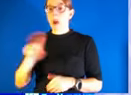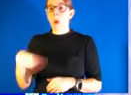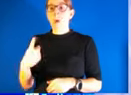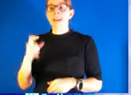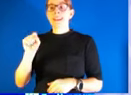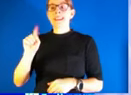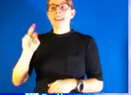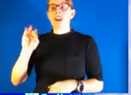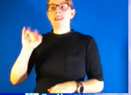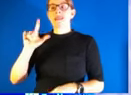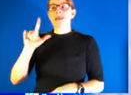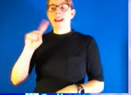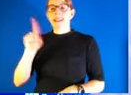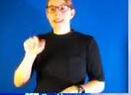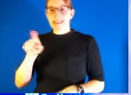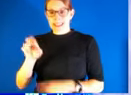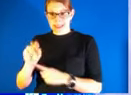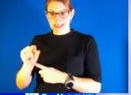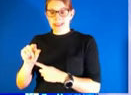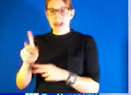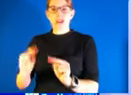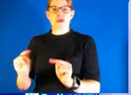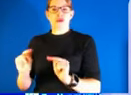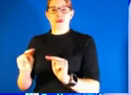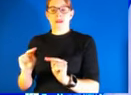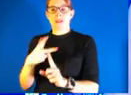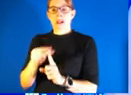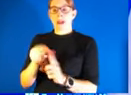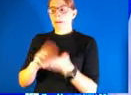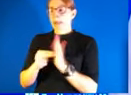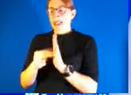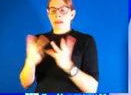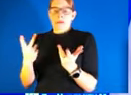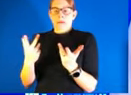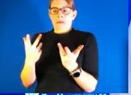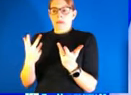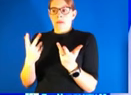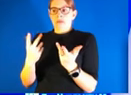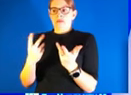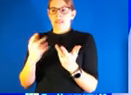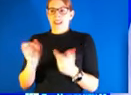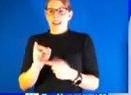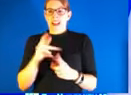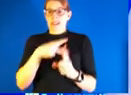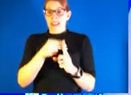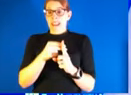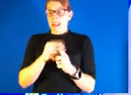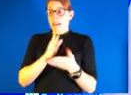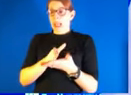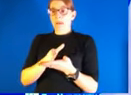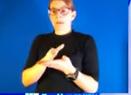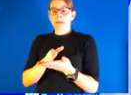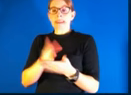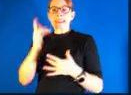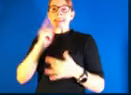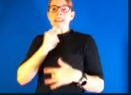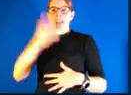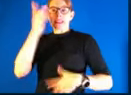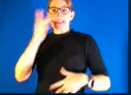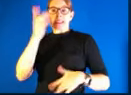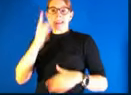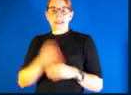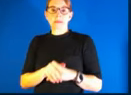really have. All of the other vaccines don't prevent infection. What they do is prevent disease, and that serious disease. Thank you for that.